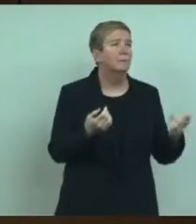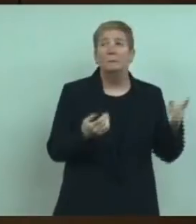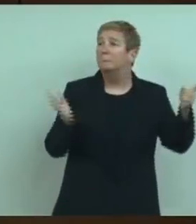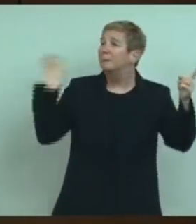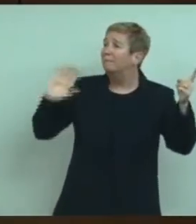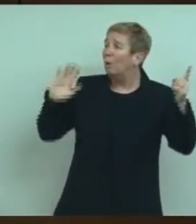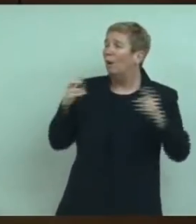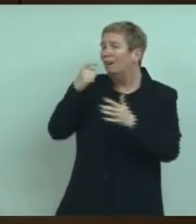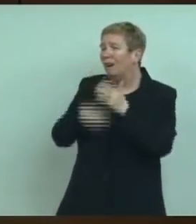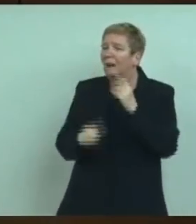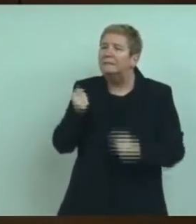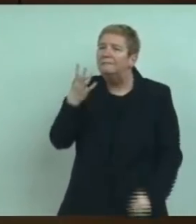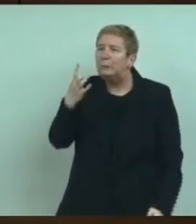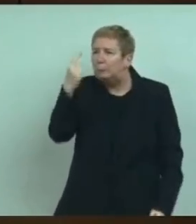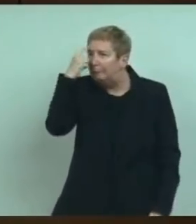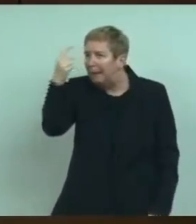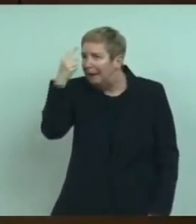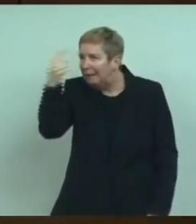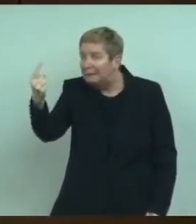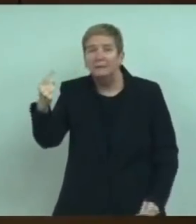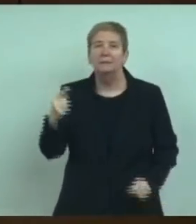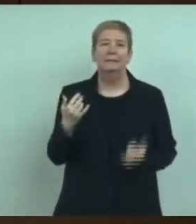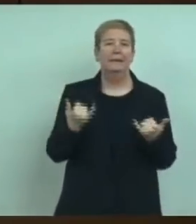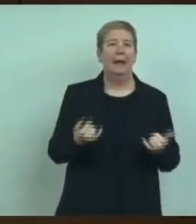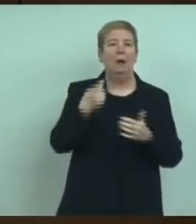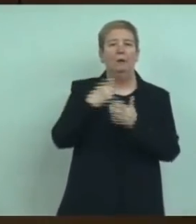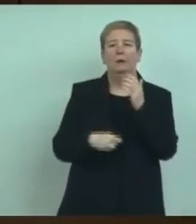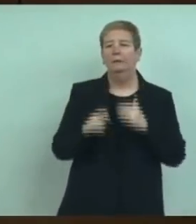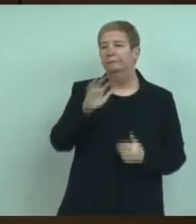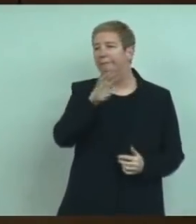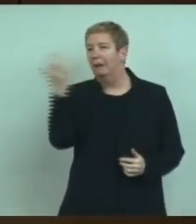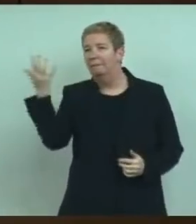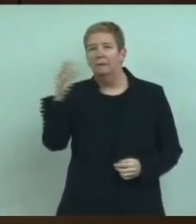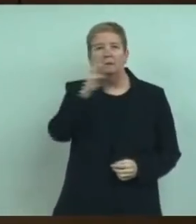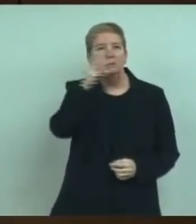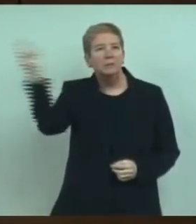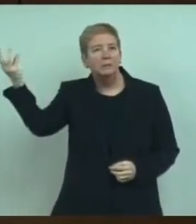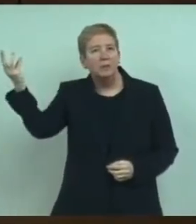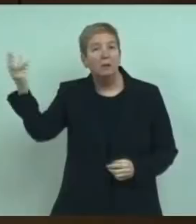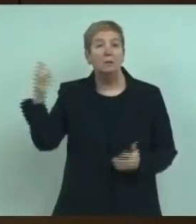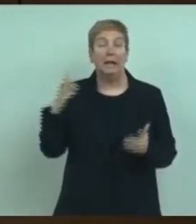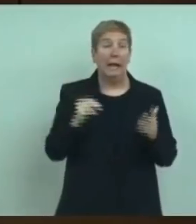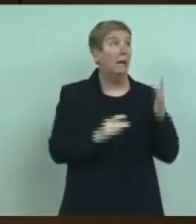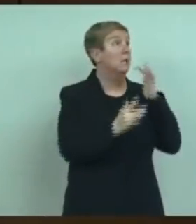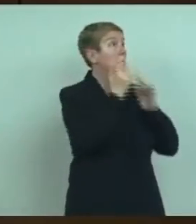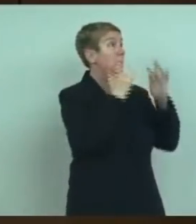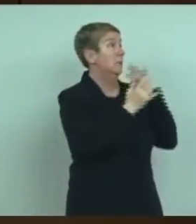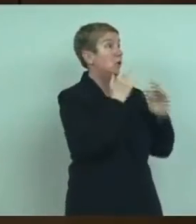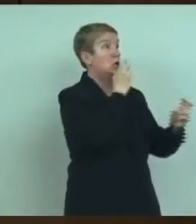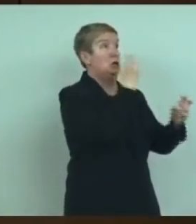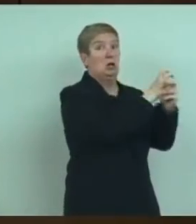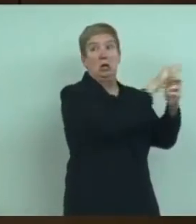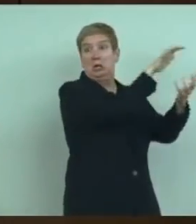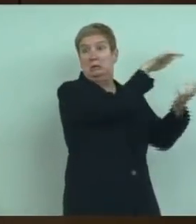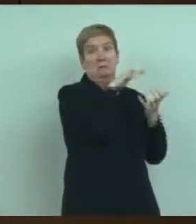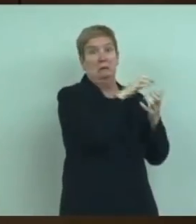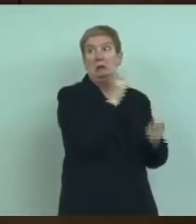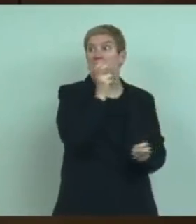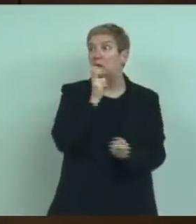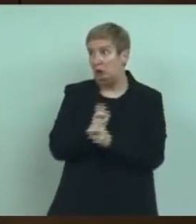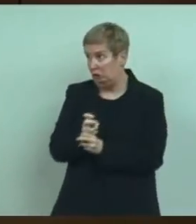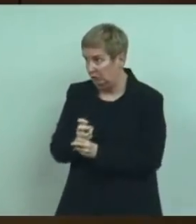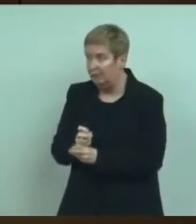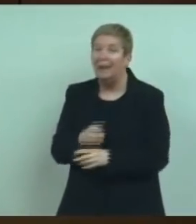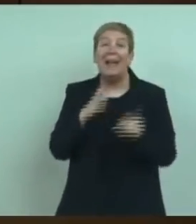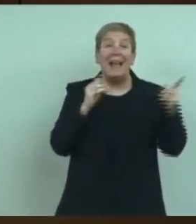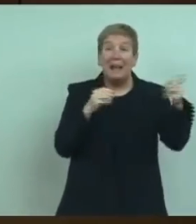cents, they're now $5 and $6 a piece, and they're incredibly difficult to come by. They're also incredibly difficult